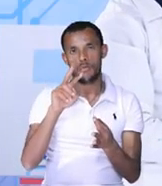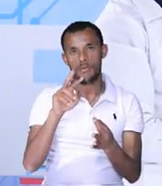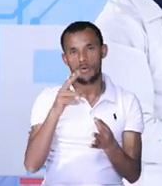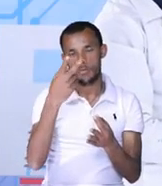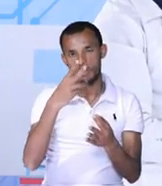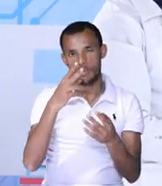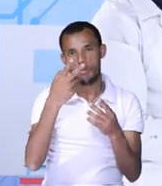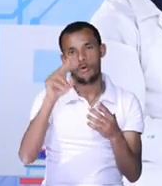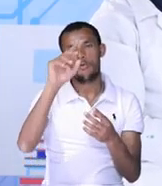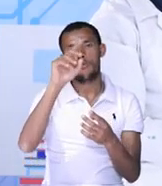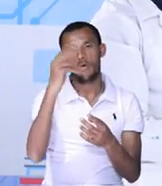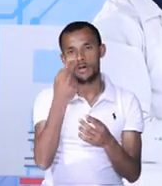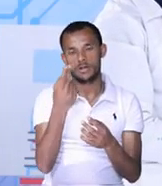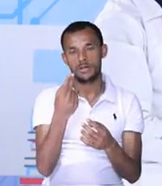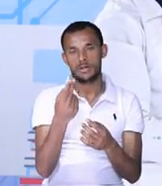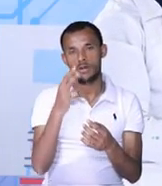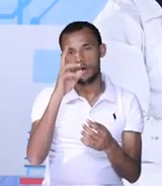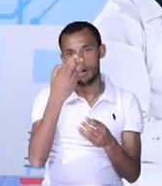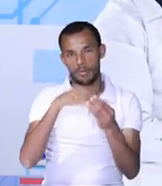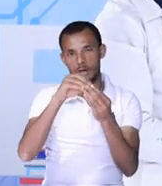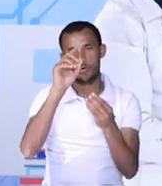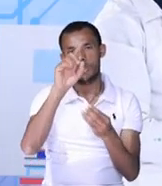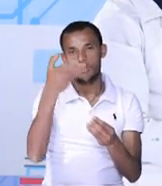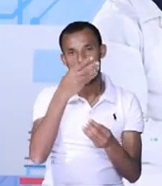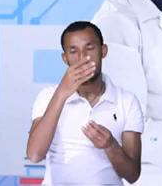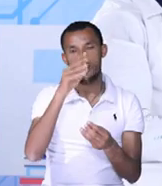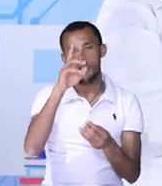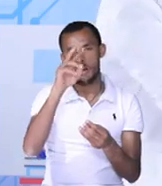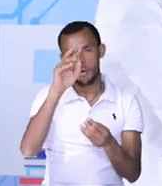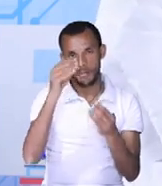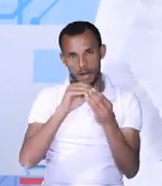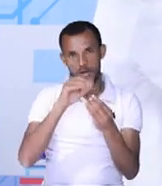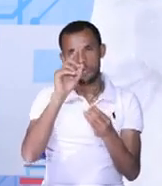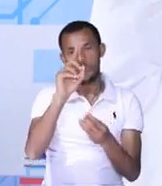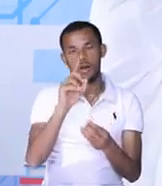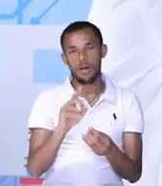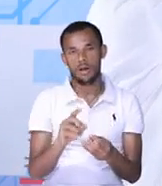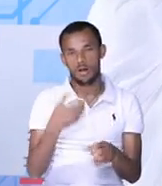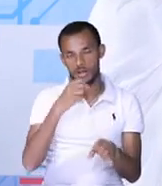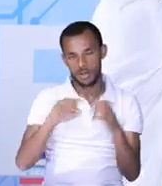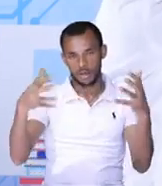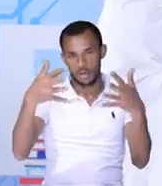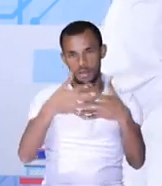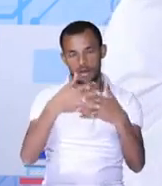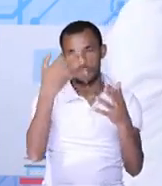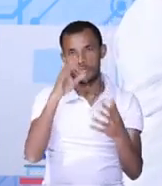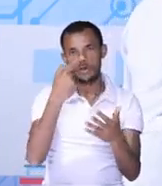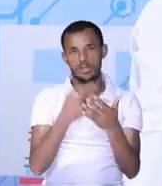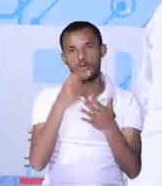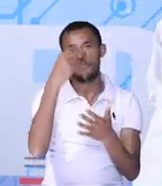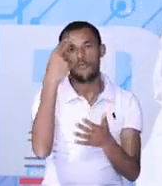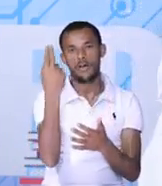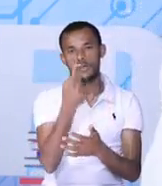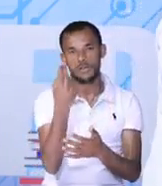function, it is x to the power of r plus 1 over r plus 1. So the integral of this function will